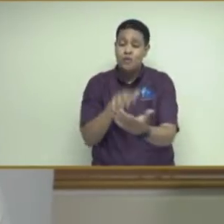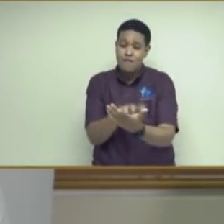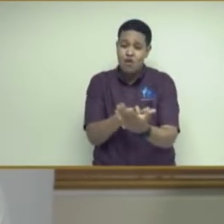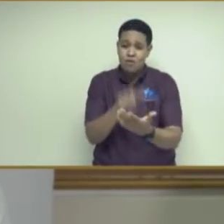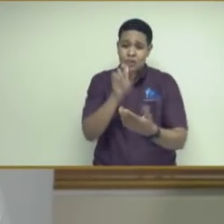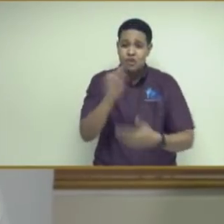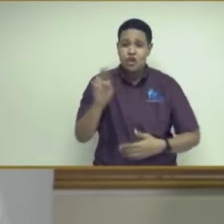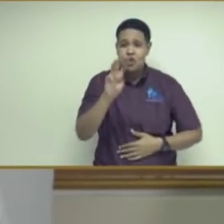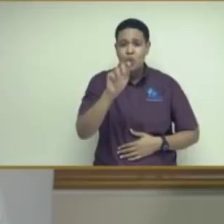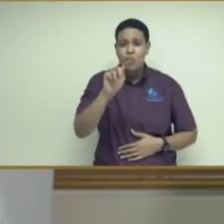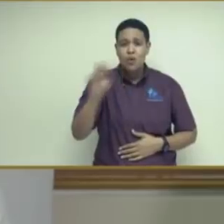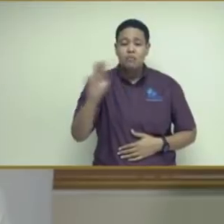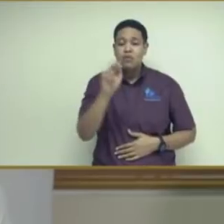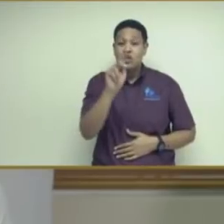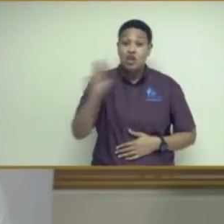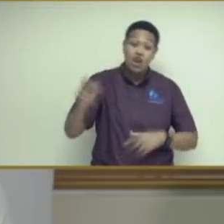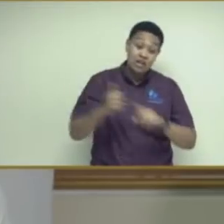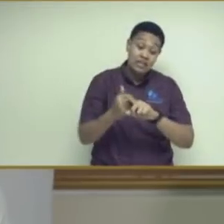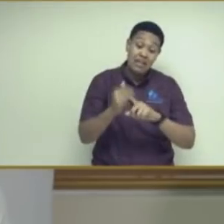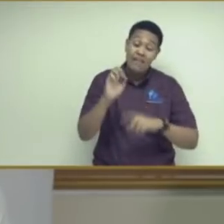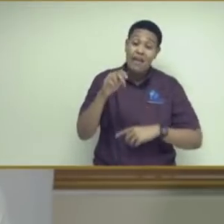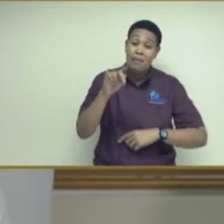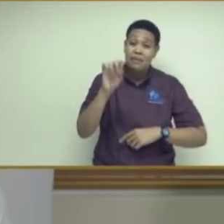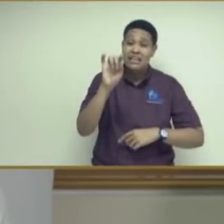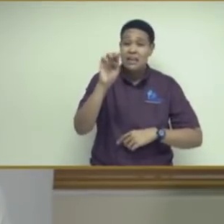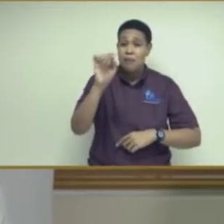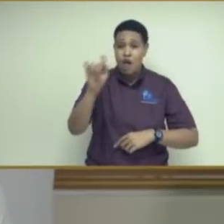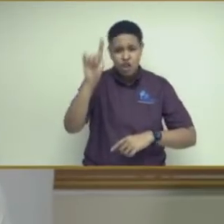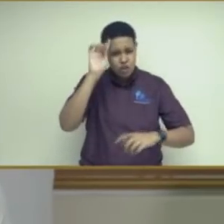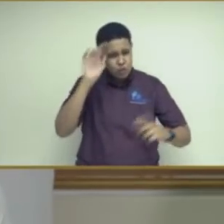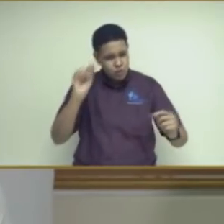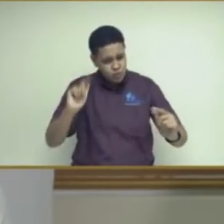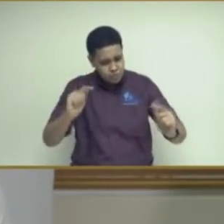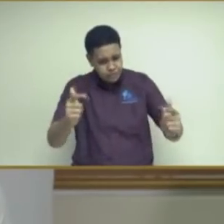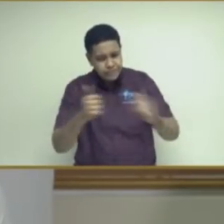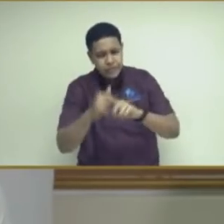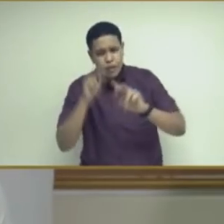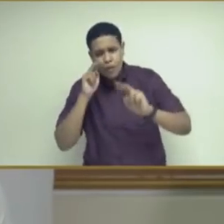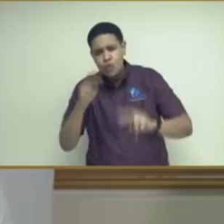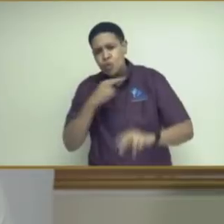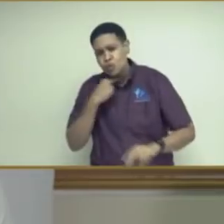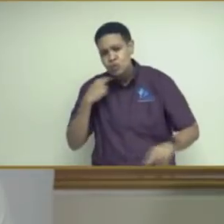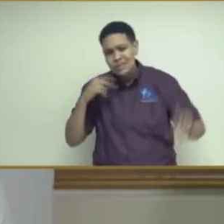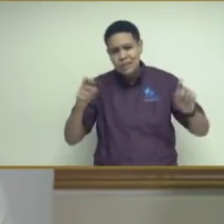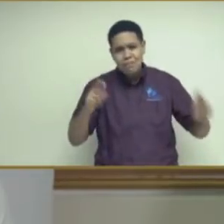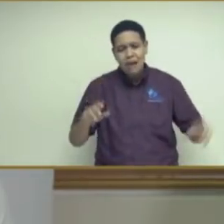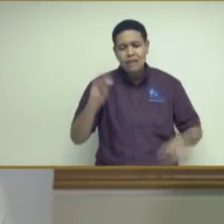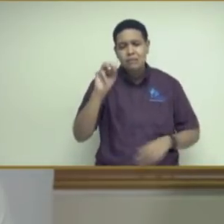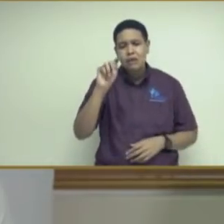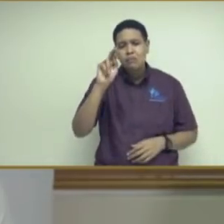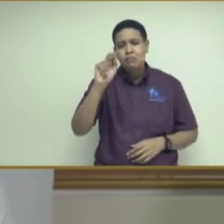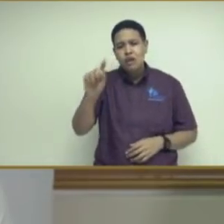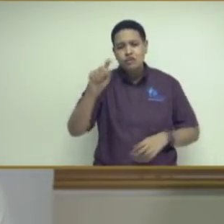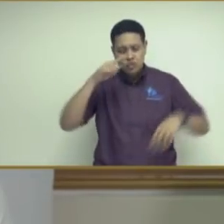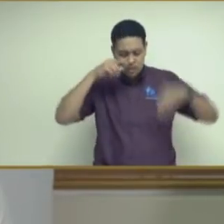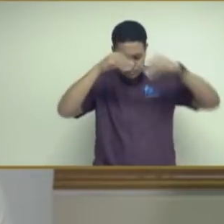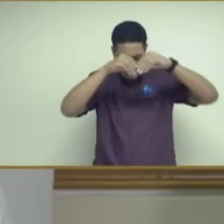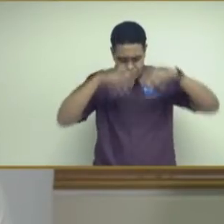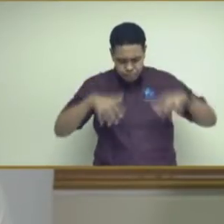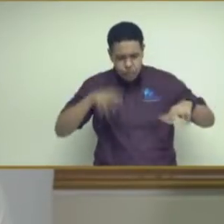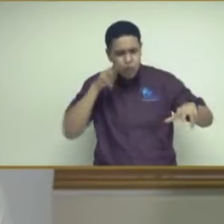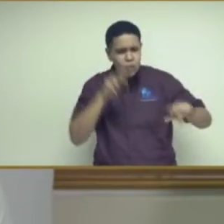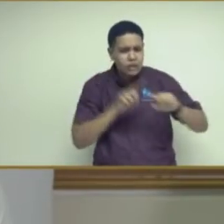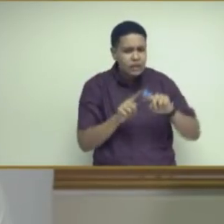Carr, epidemiologist, will do that. Then from there, we will look at our risk management matrix, essentially looking at the risks